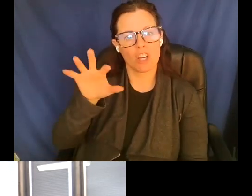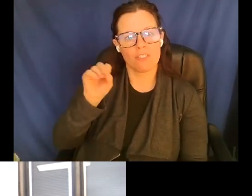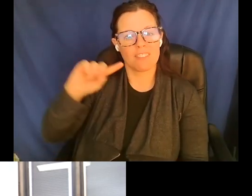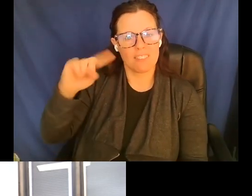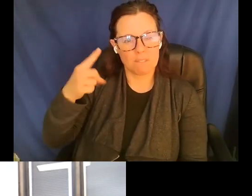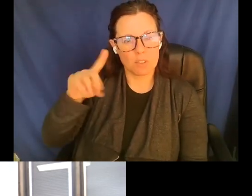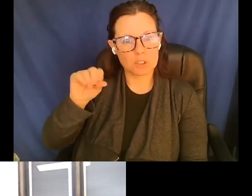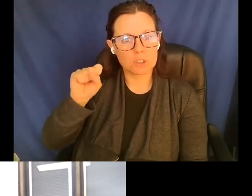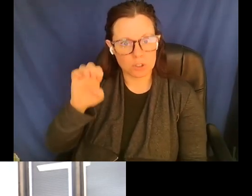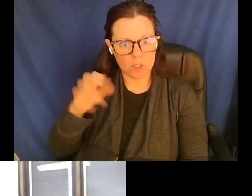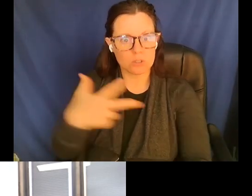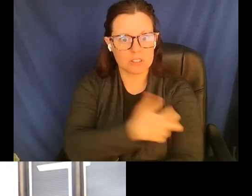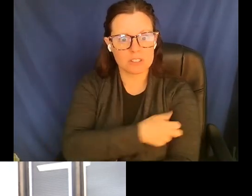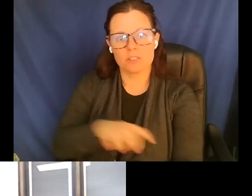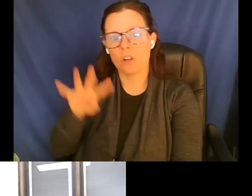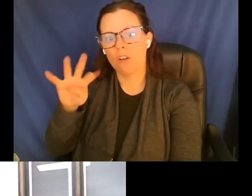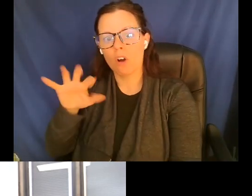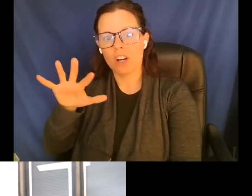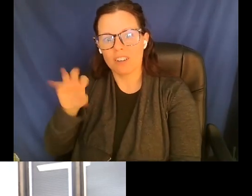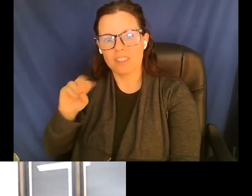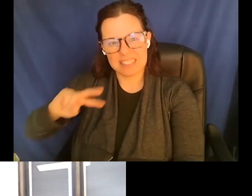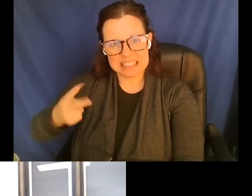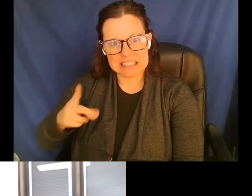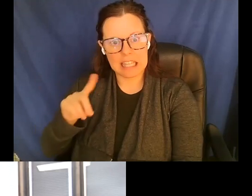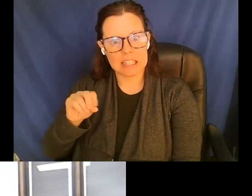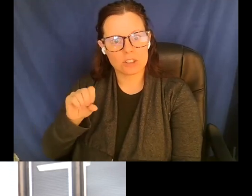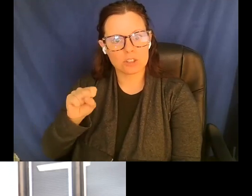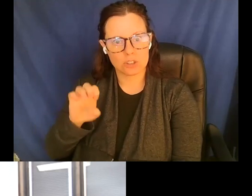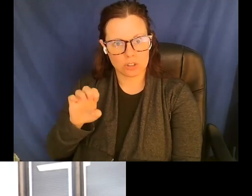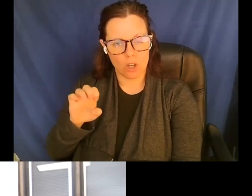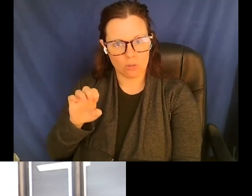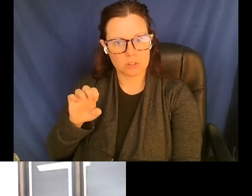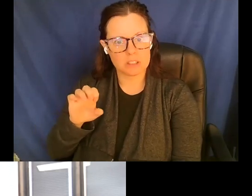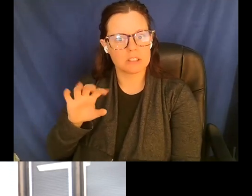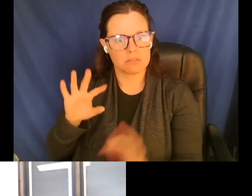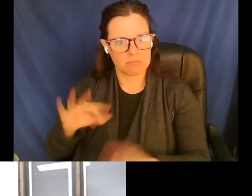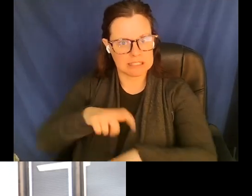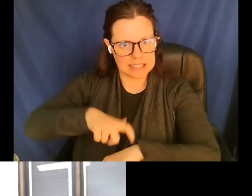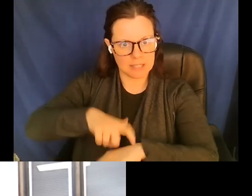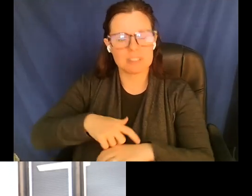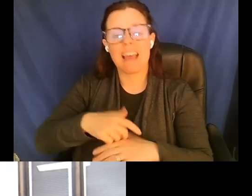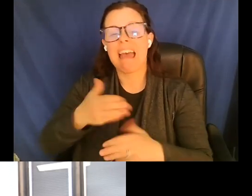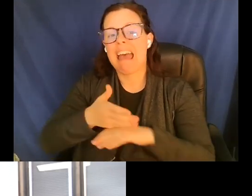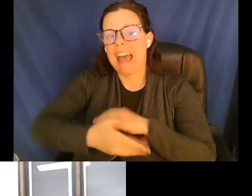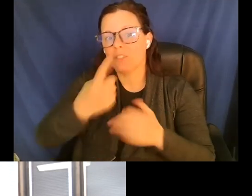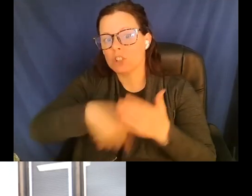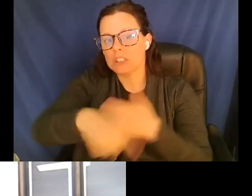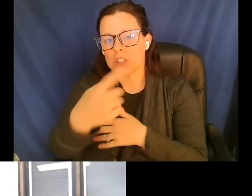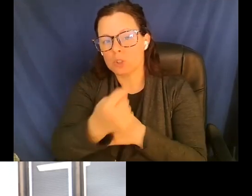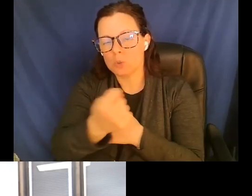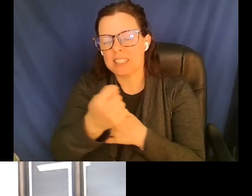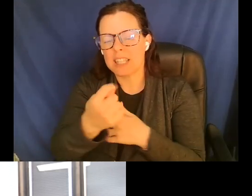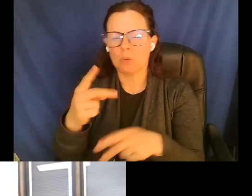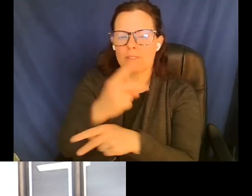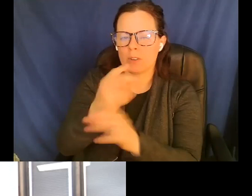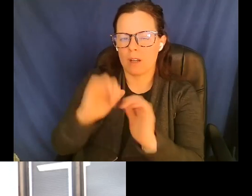and 450 second dose slots. Beyond next Tuesday, we are looking at ways to prioritize those second